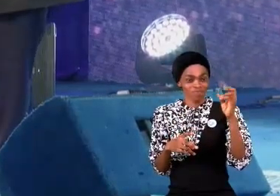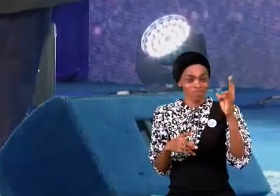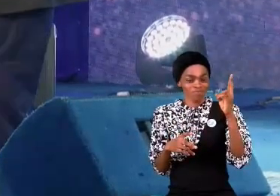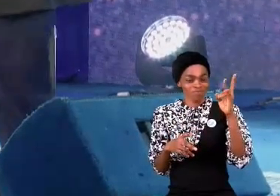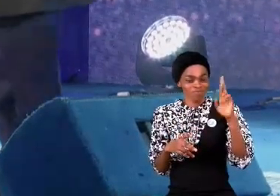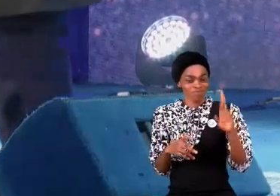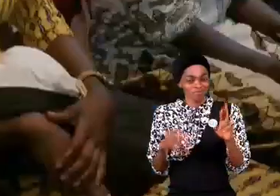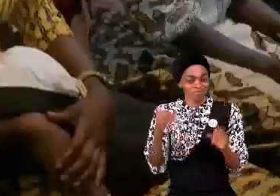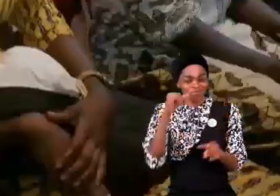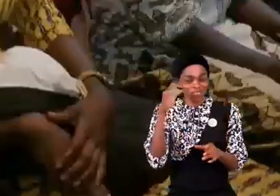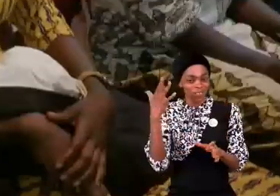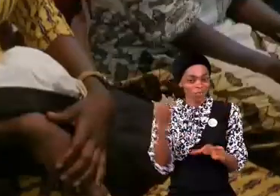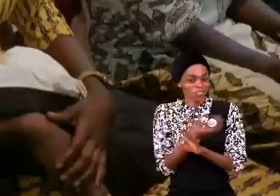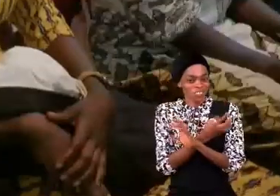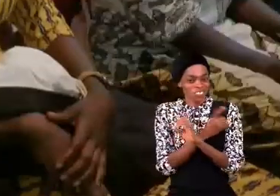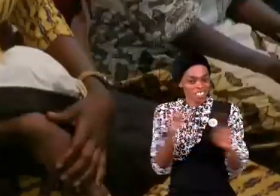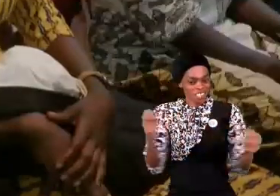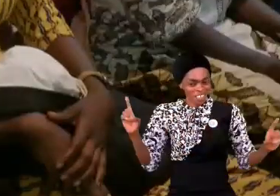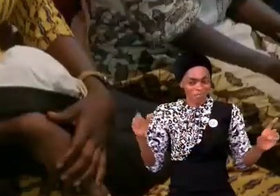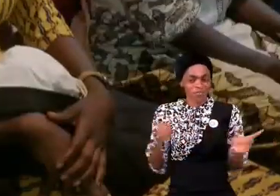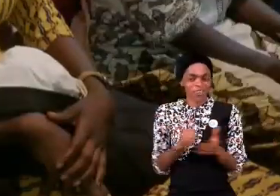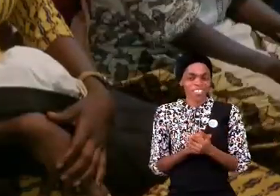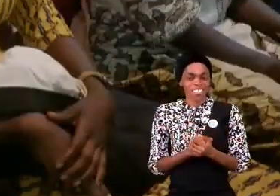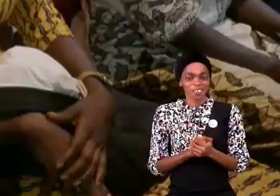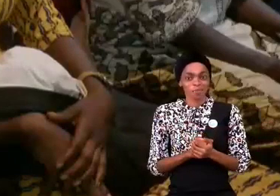us the story.